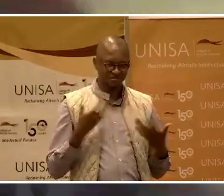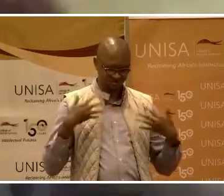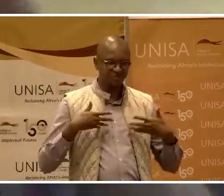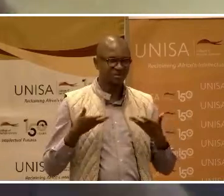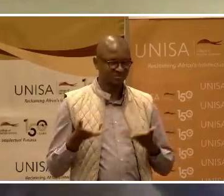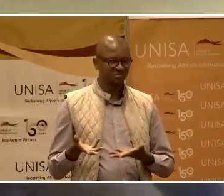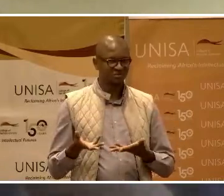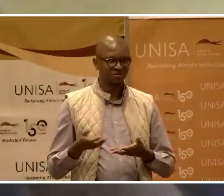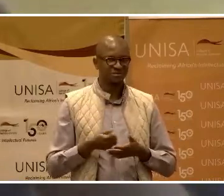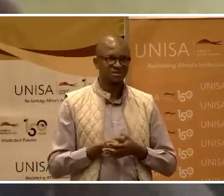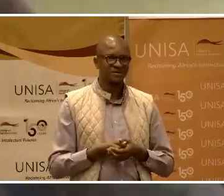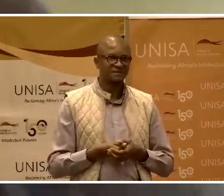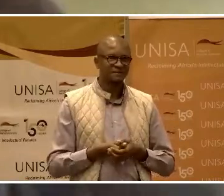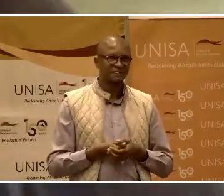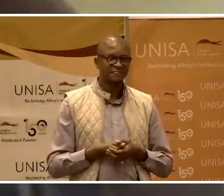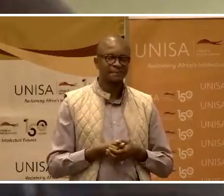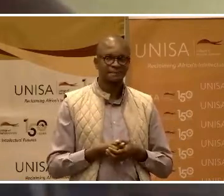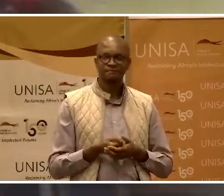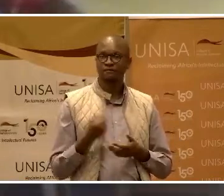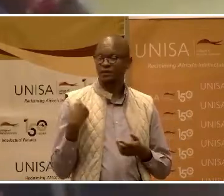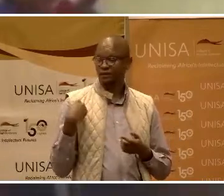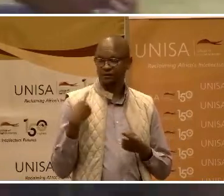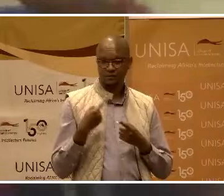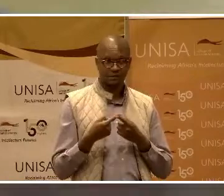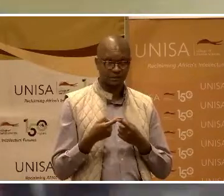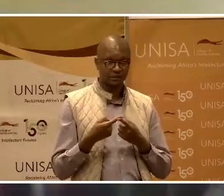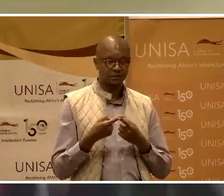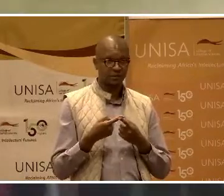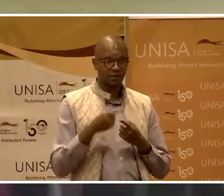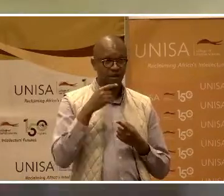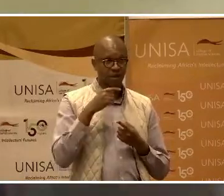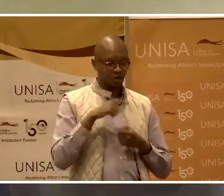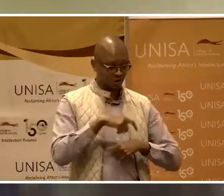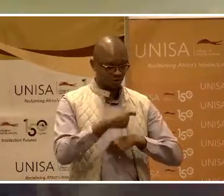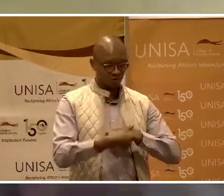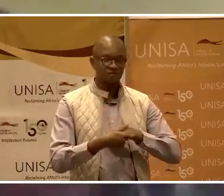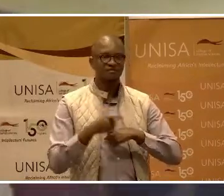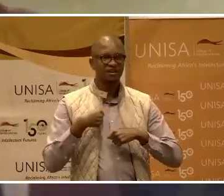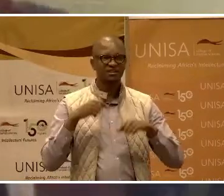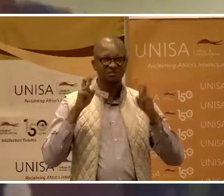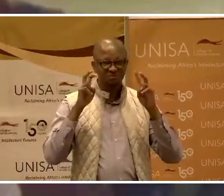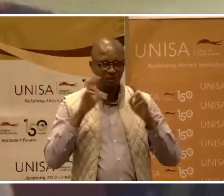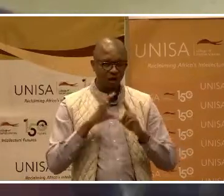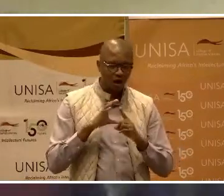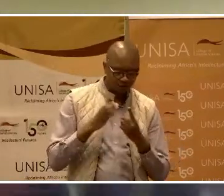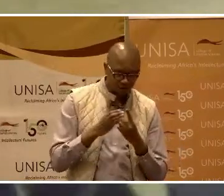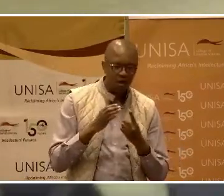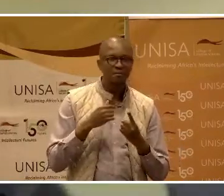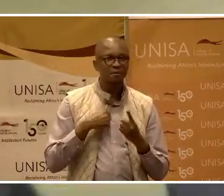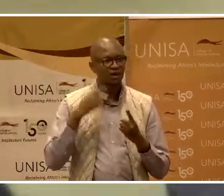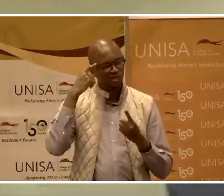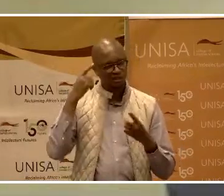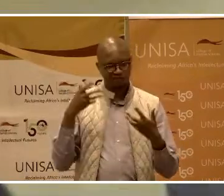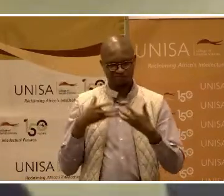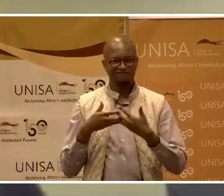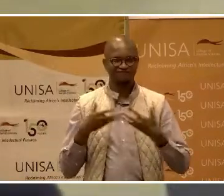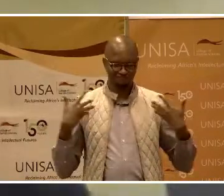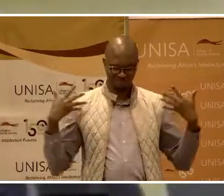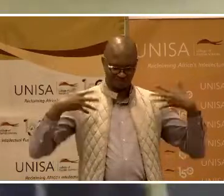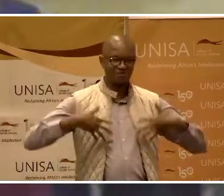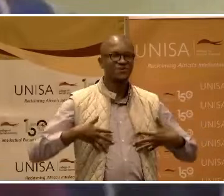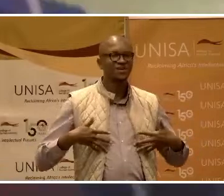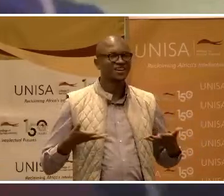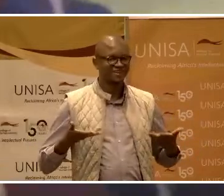And since, like I said, since the conference have to do with the culture, that's the reason why I'm putting this one on. And I know that if I'm to be